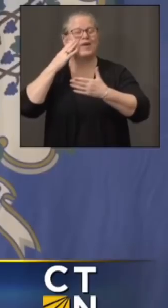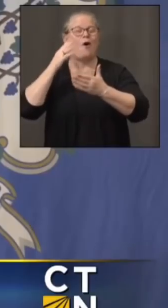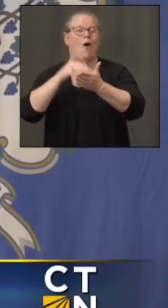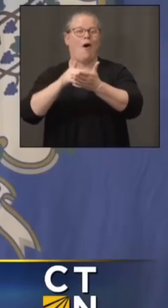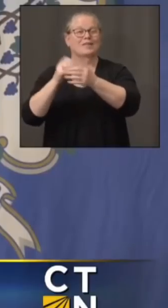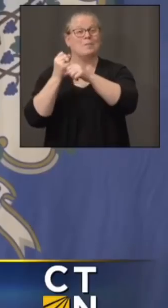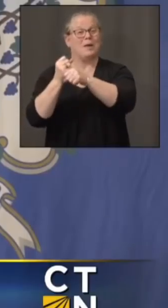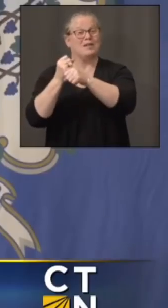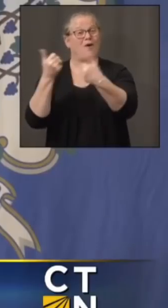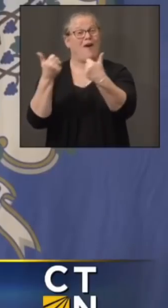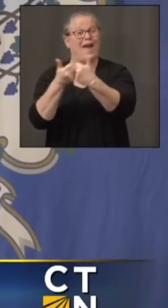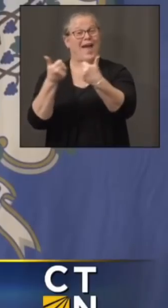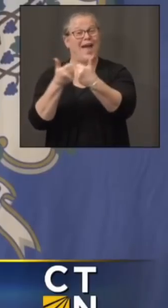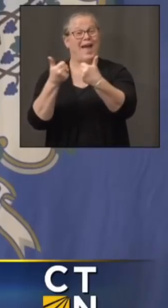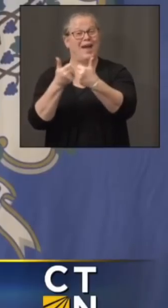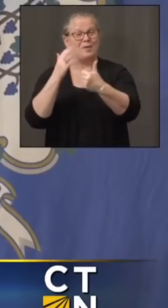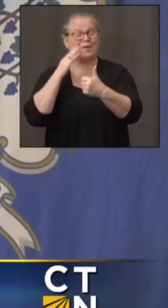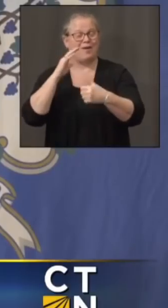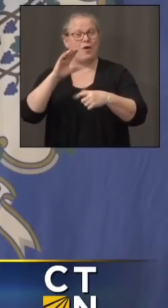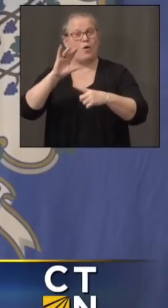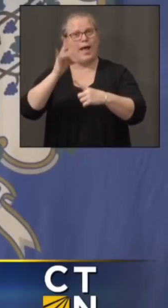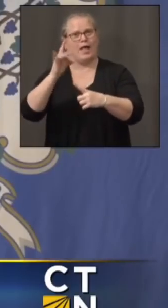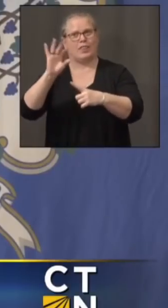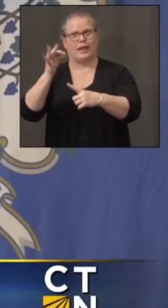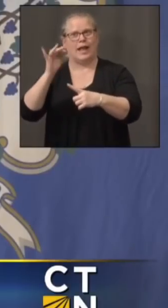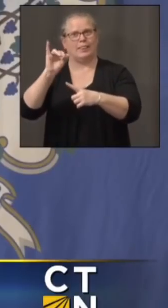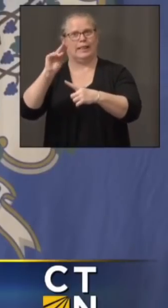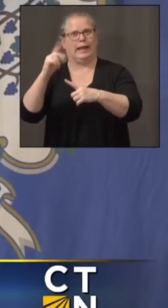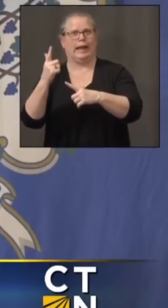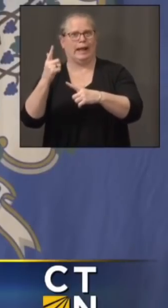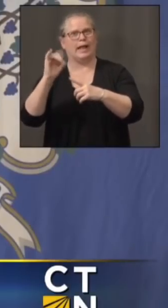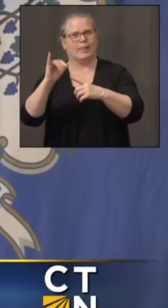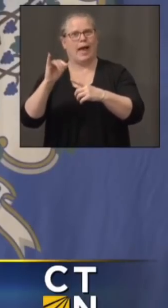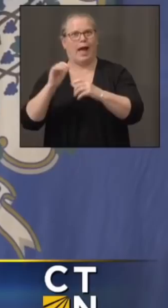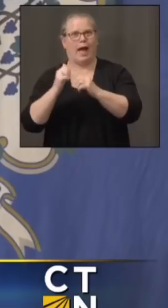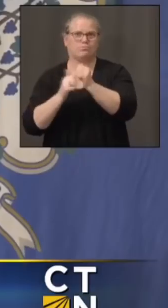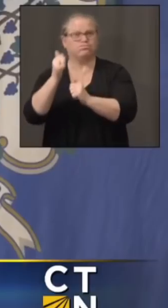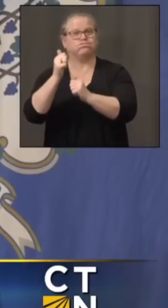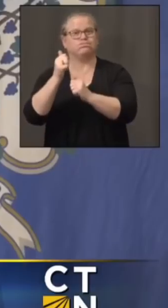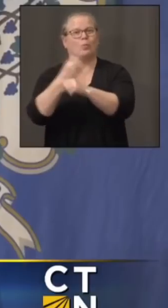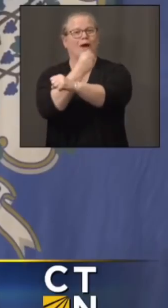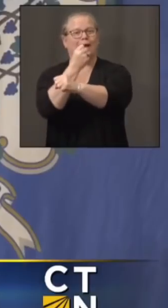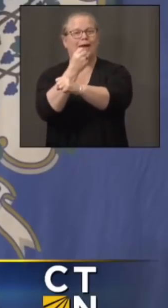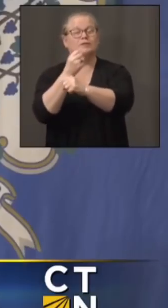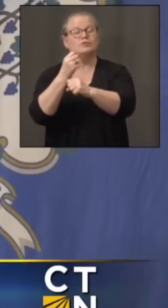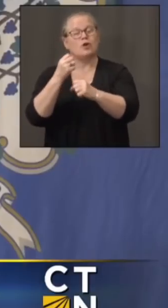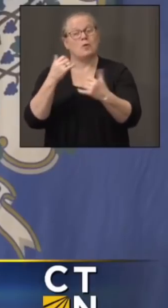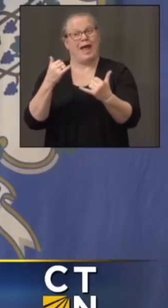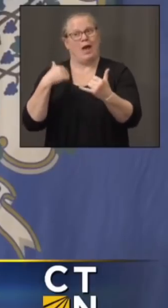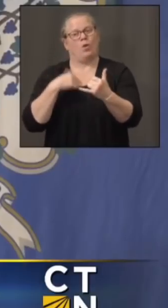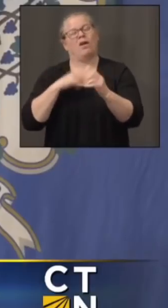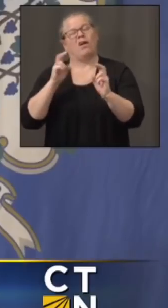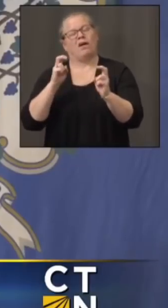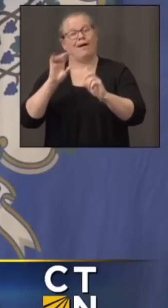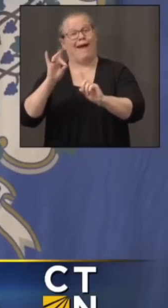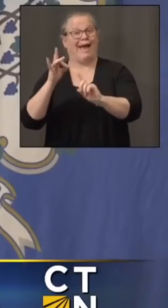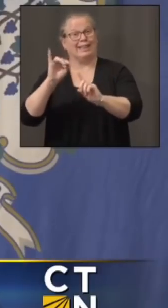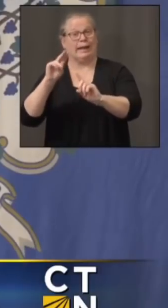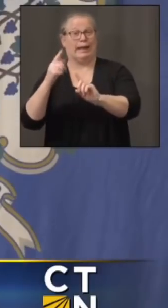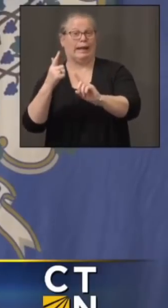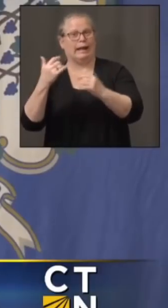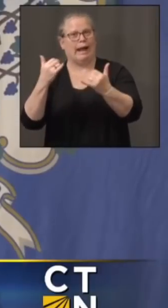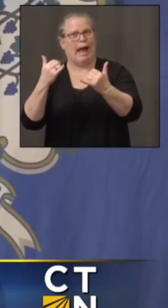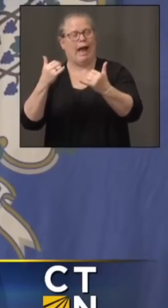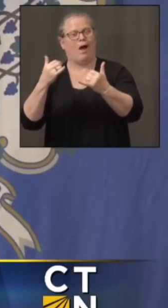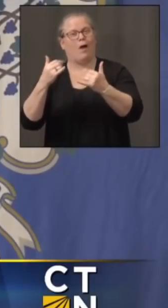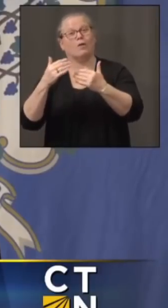inning. I know it means a lot of you are really frustrated. We've been through this before. Here we go again. I don't